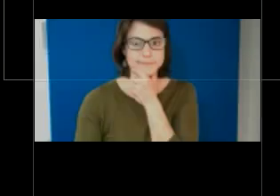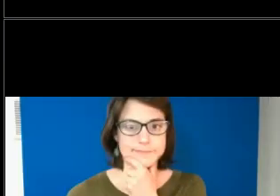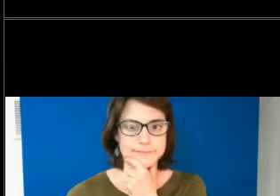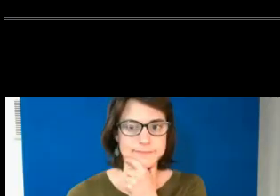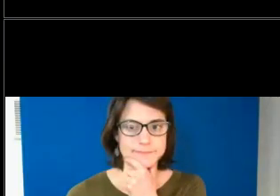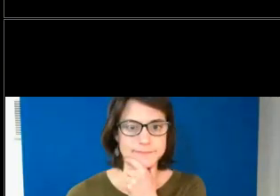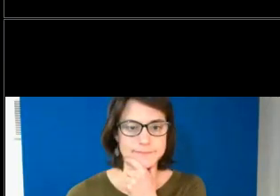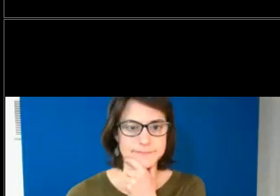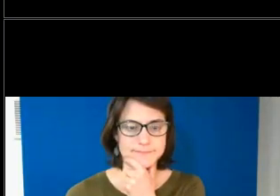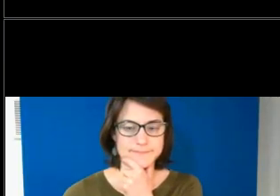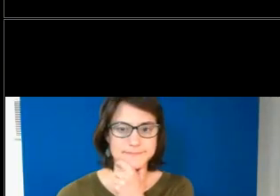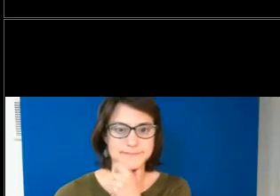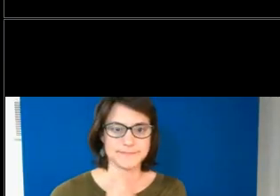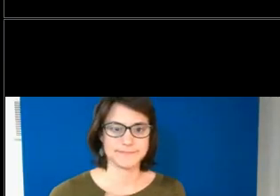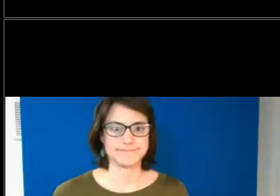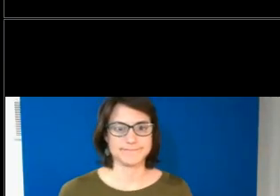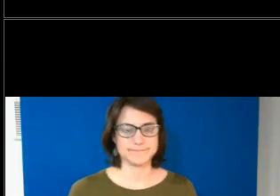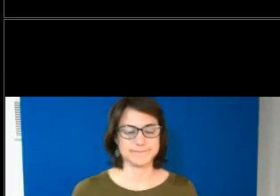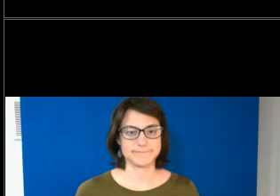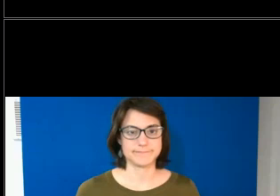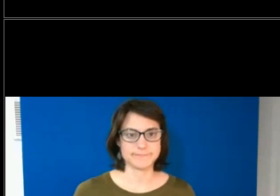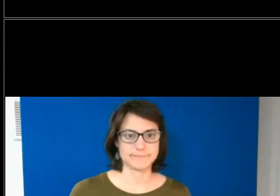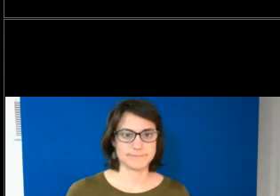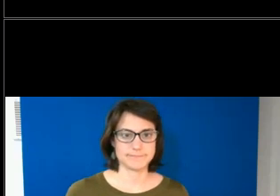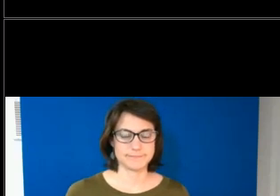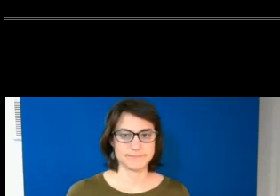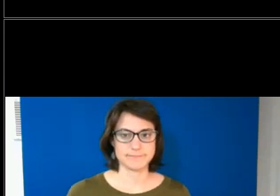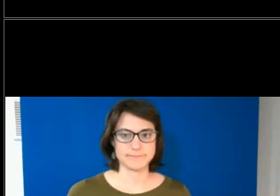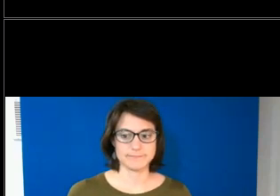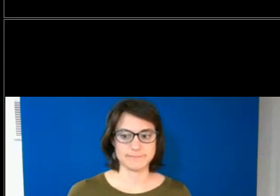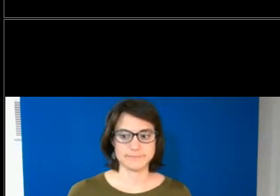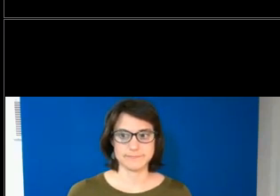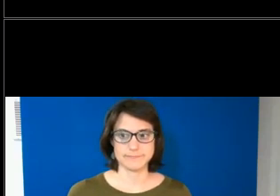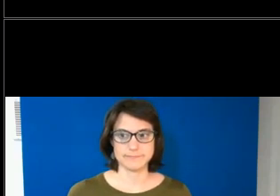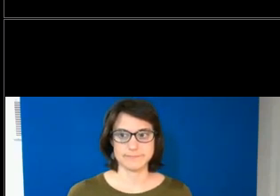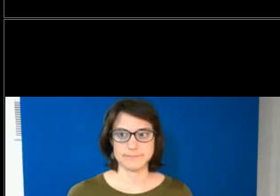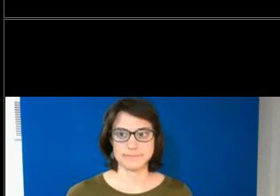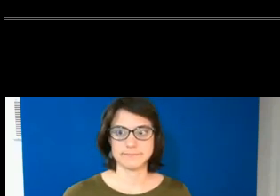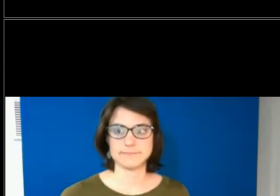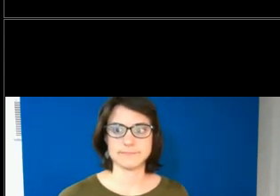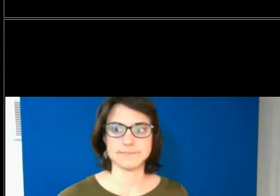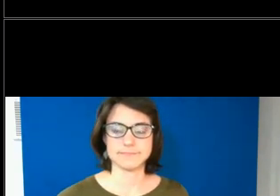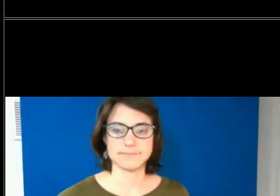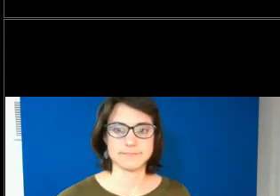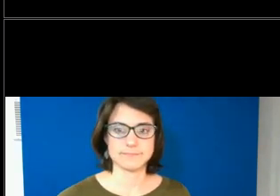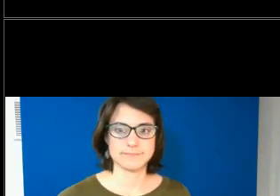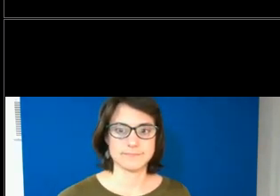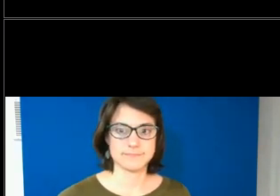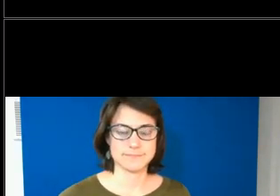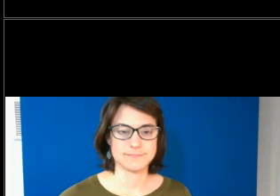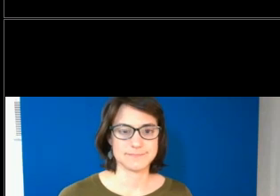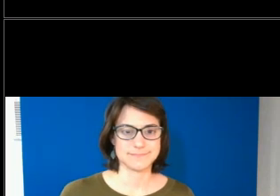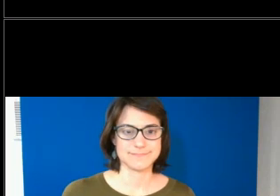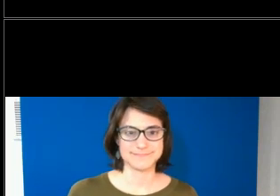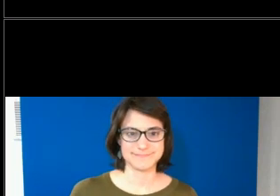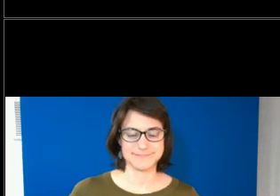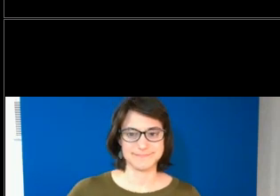Thank you so much, Ken. And there's a David in the chat that says you did a great job. No, great presentation.